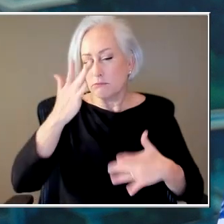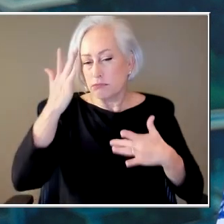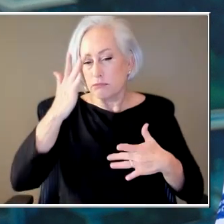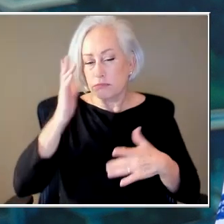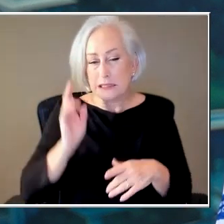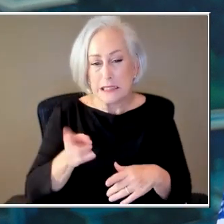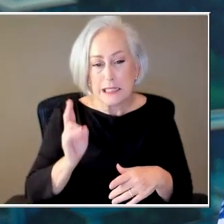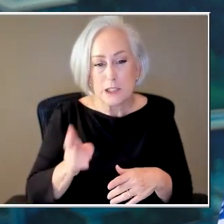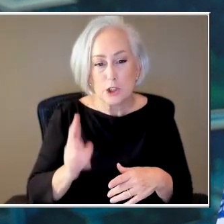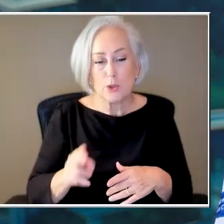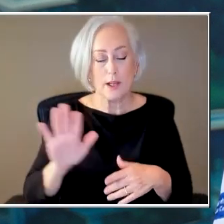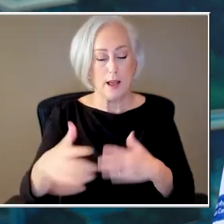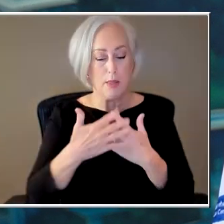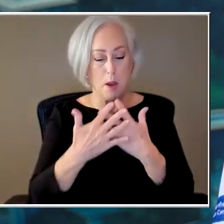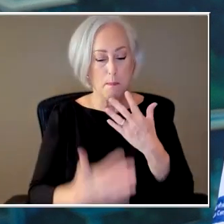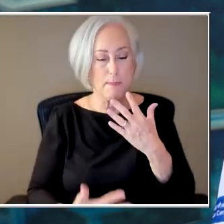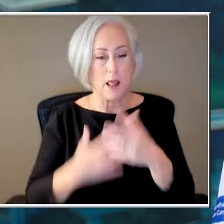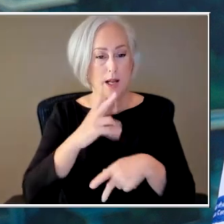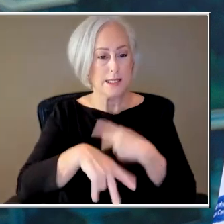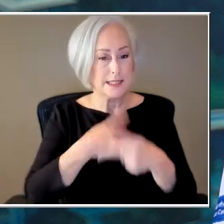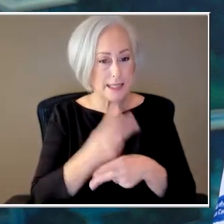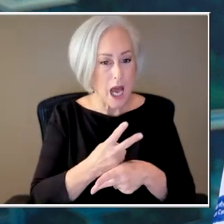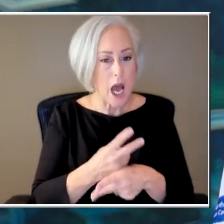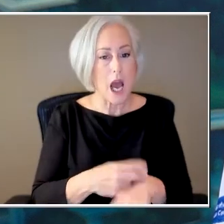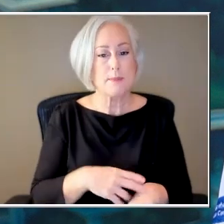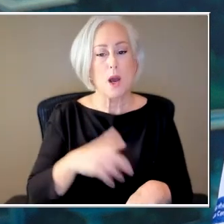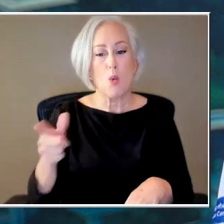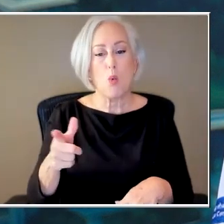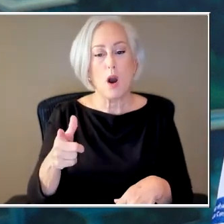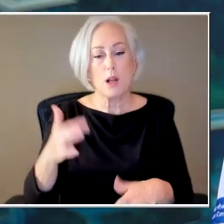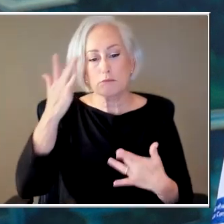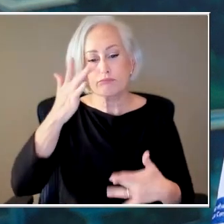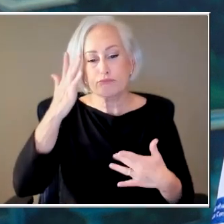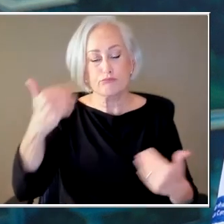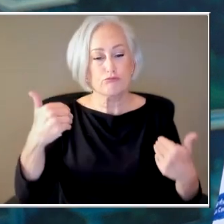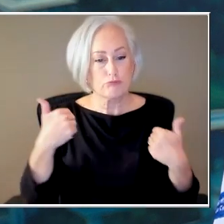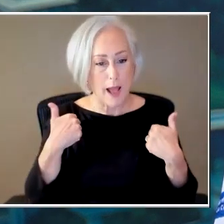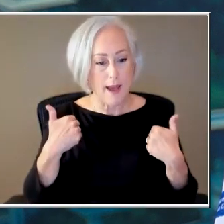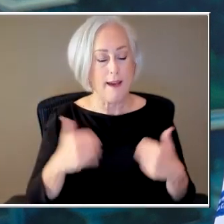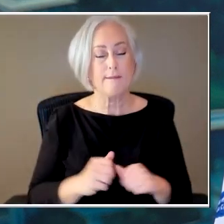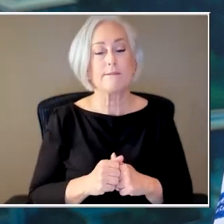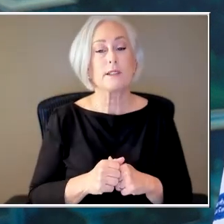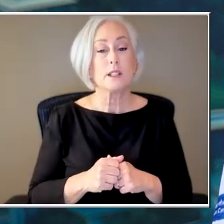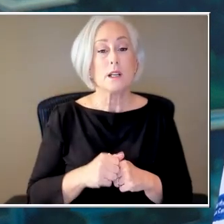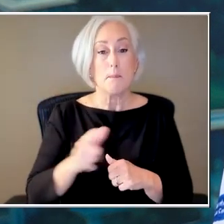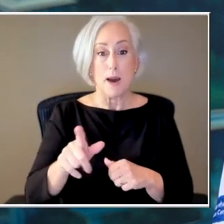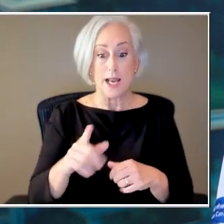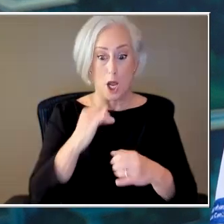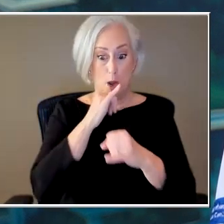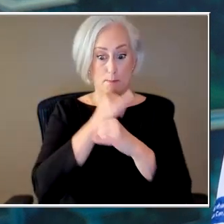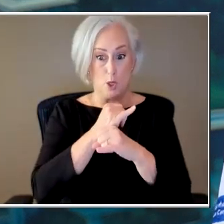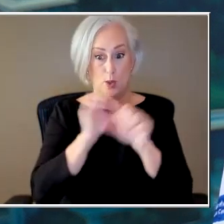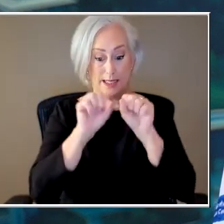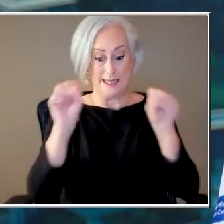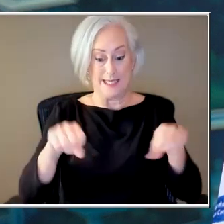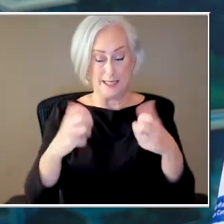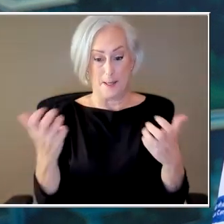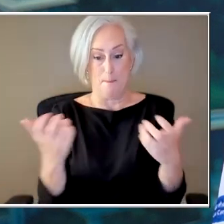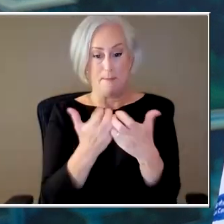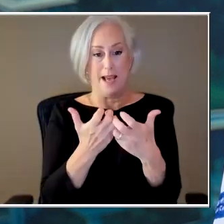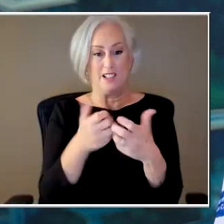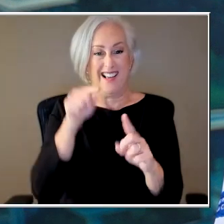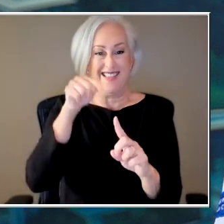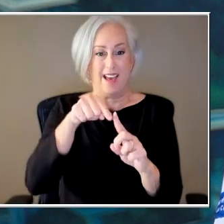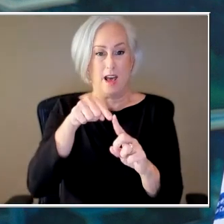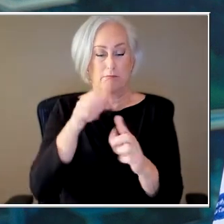blood type is and such. But that match of the immune systems is most important, and over the last several years we've discovered